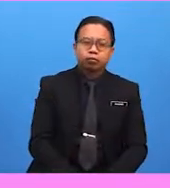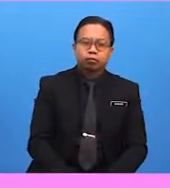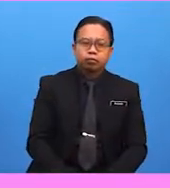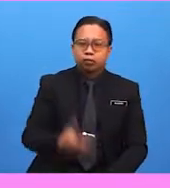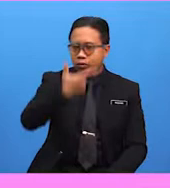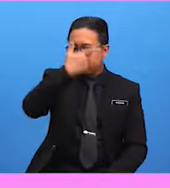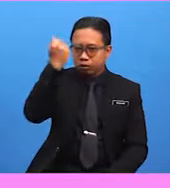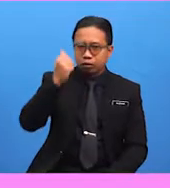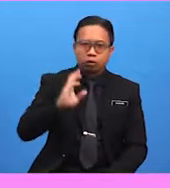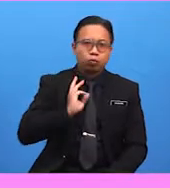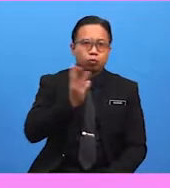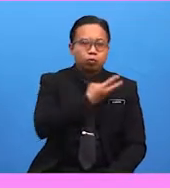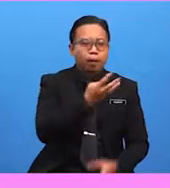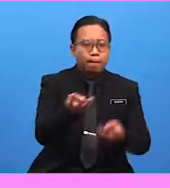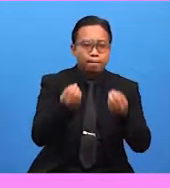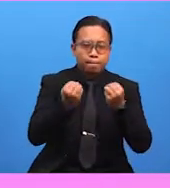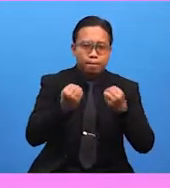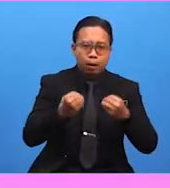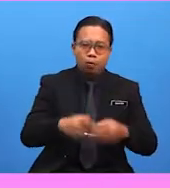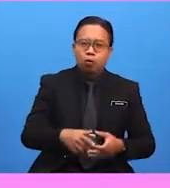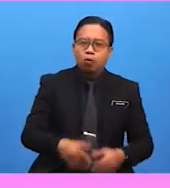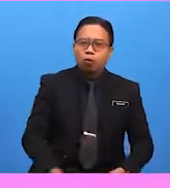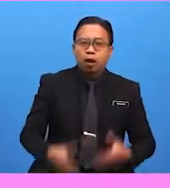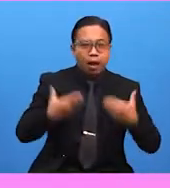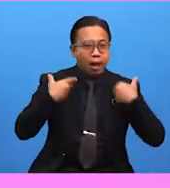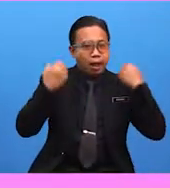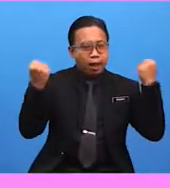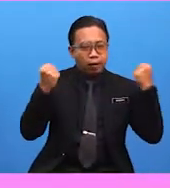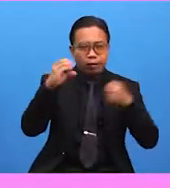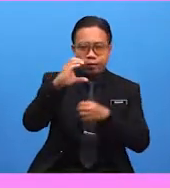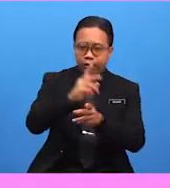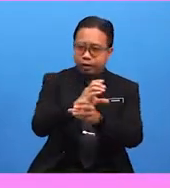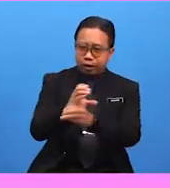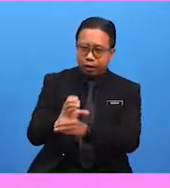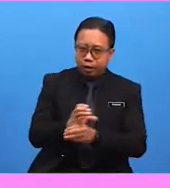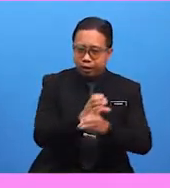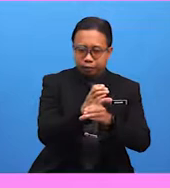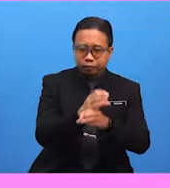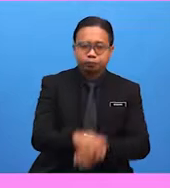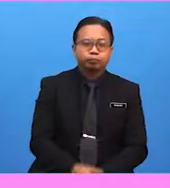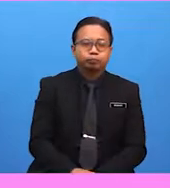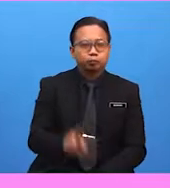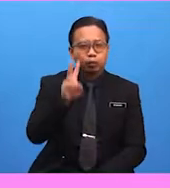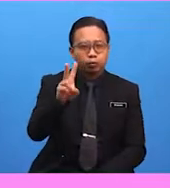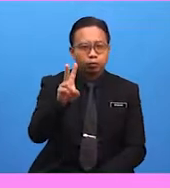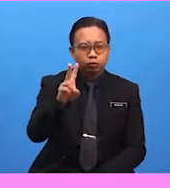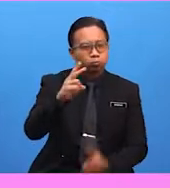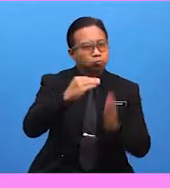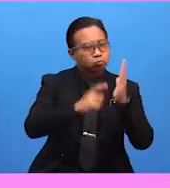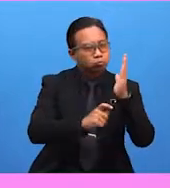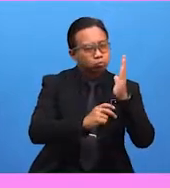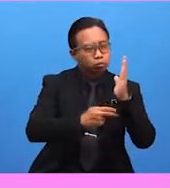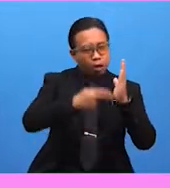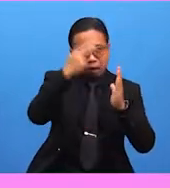need a lot more healthcare. The second field in high demand